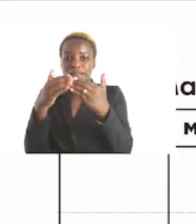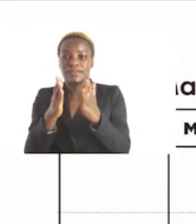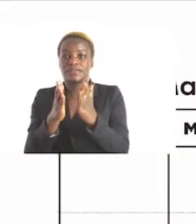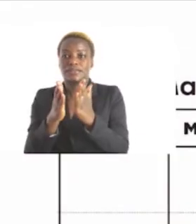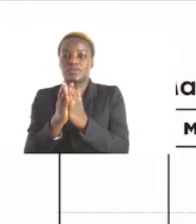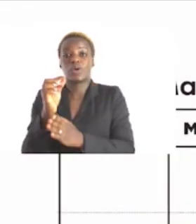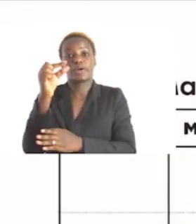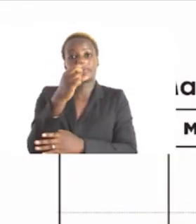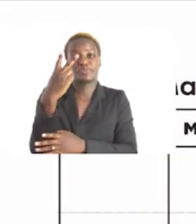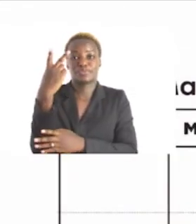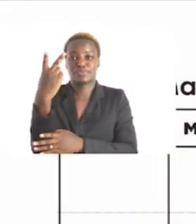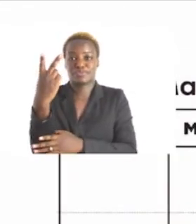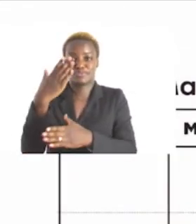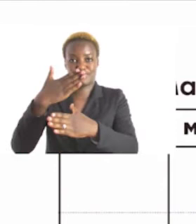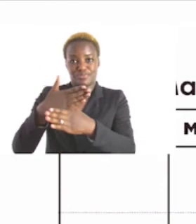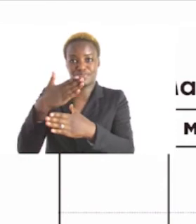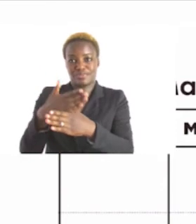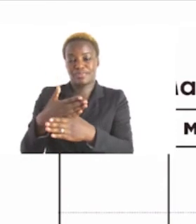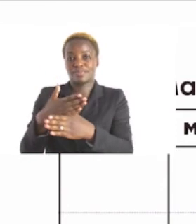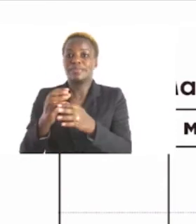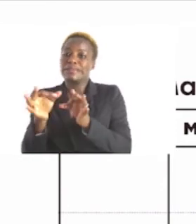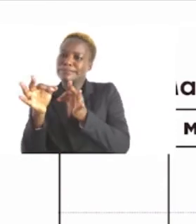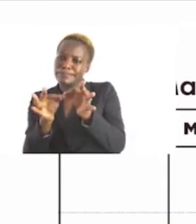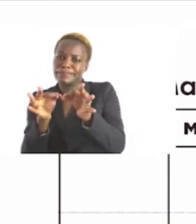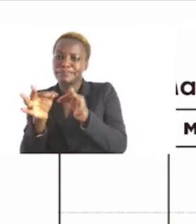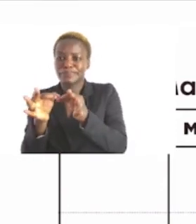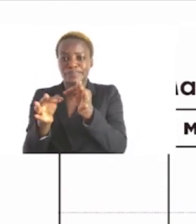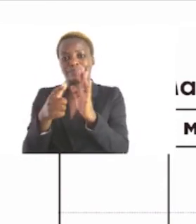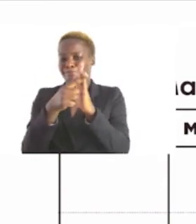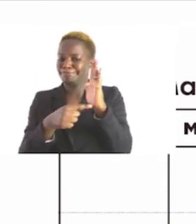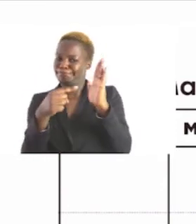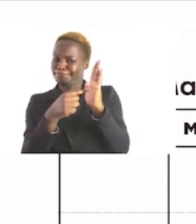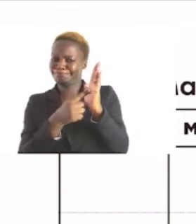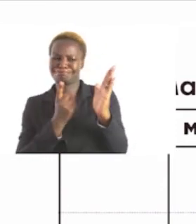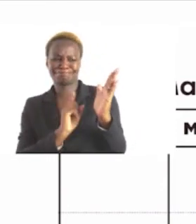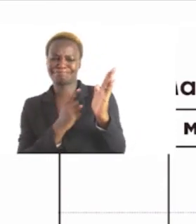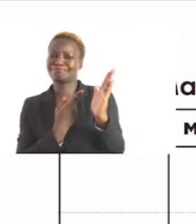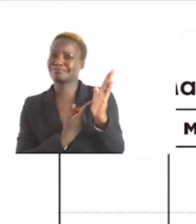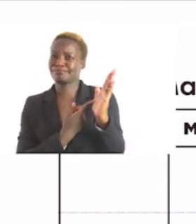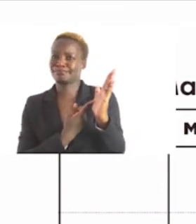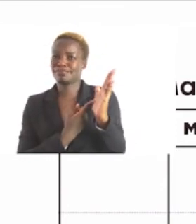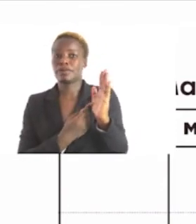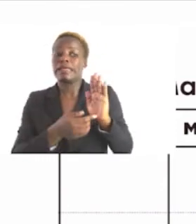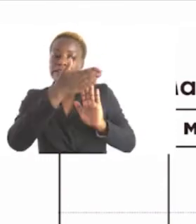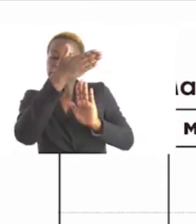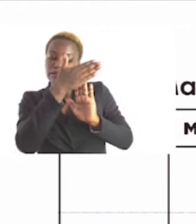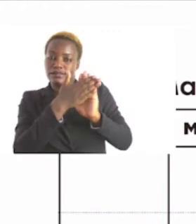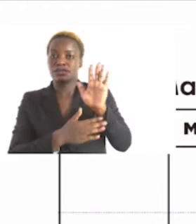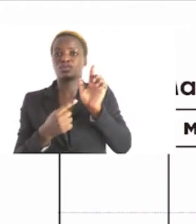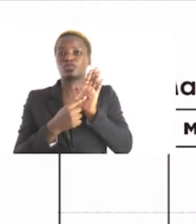with the grade 2 level. And I will explain to you what a calendar is. A calendar is a chart